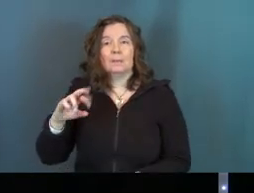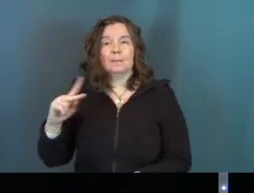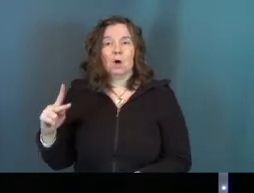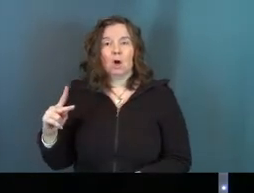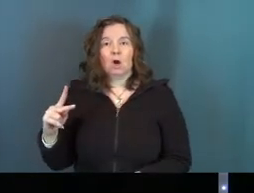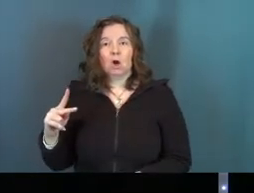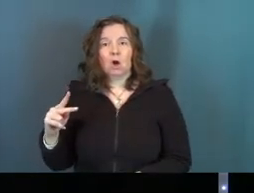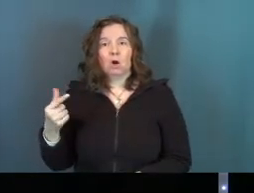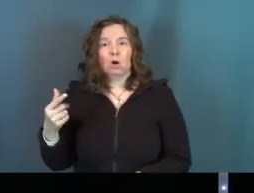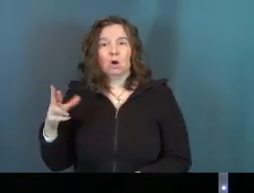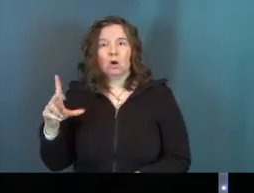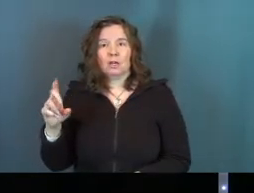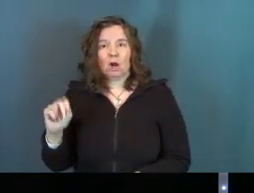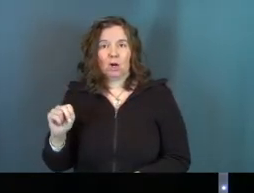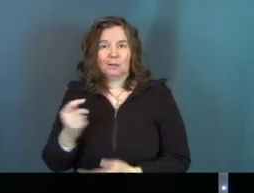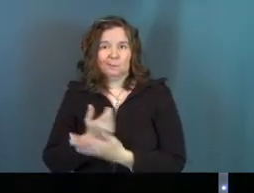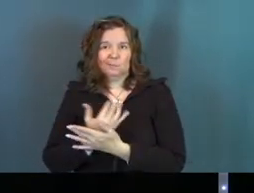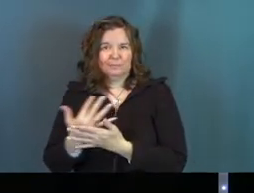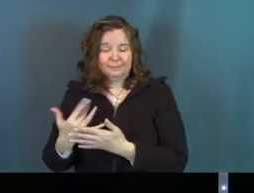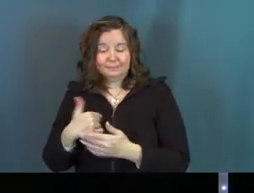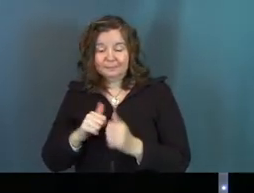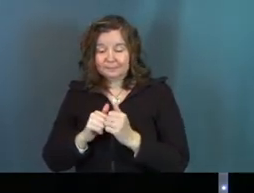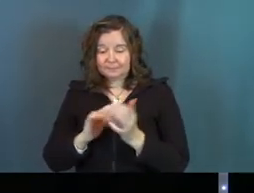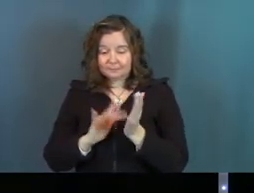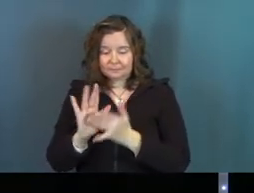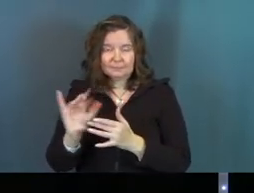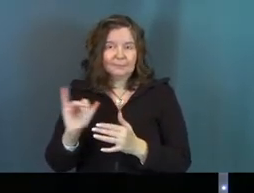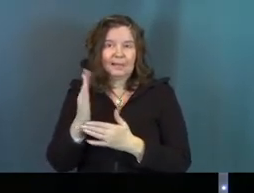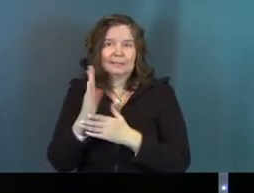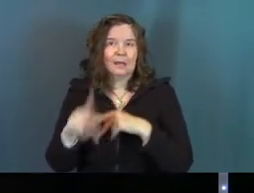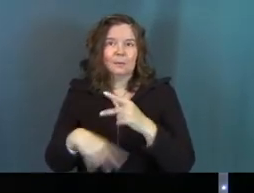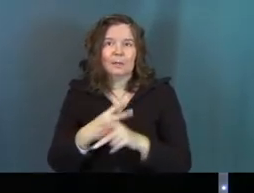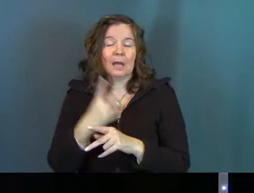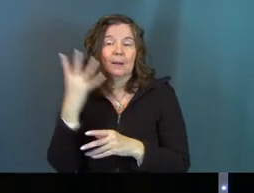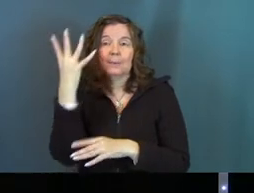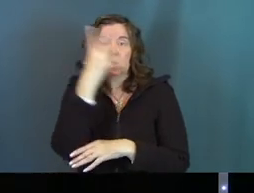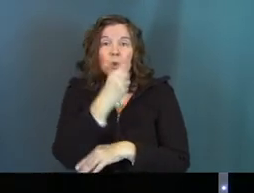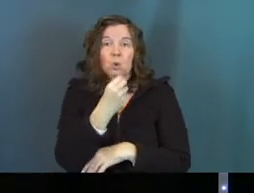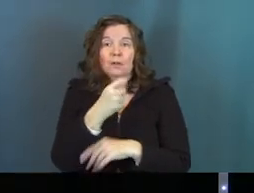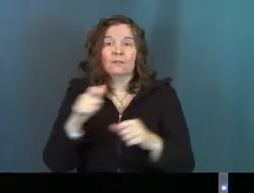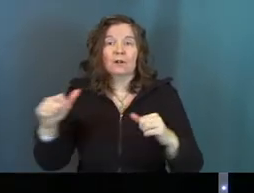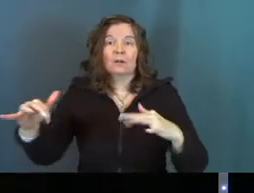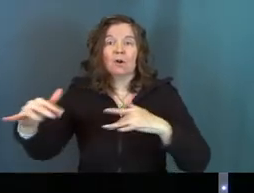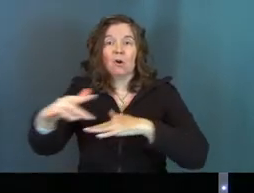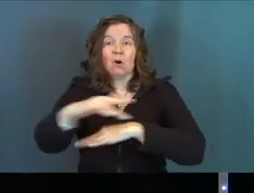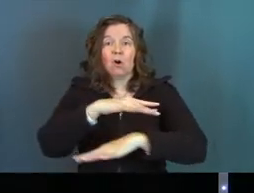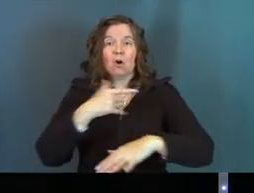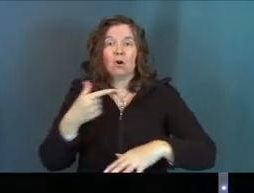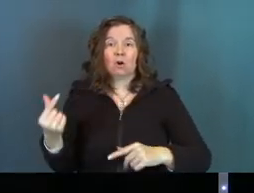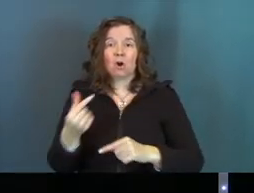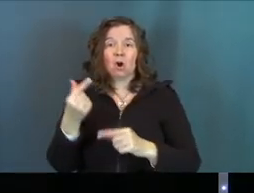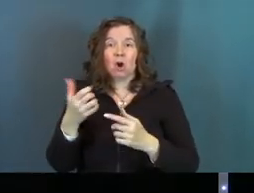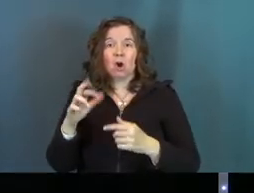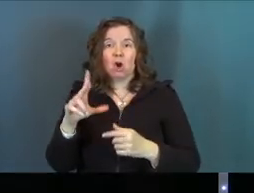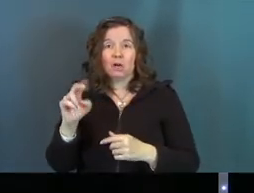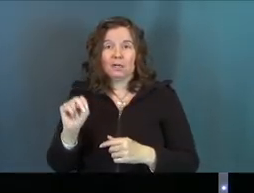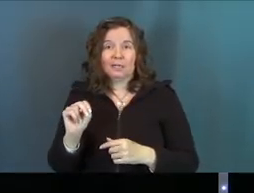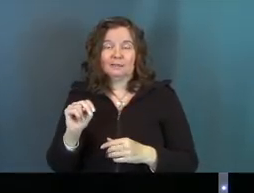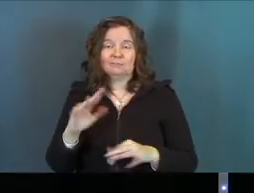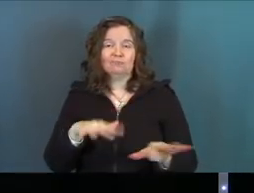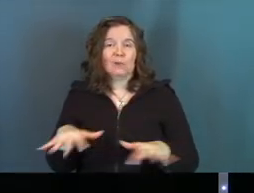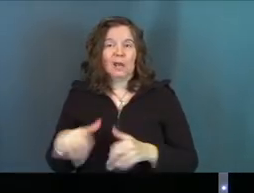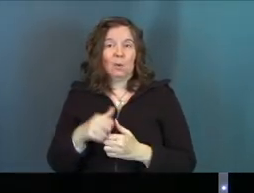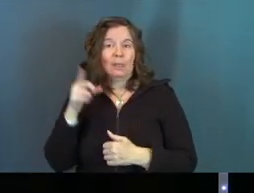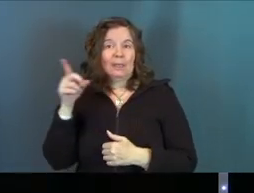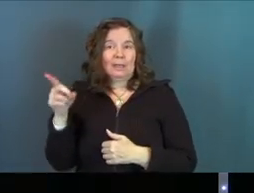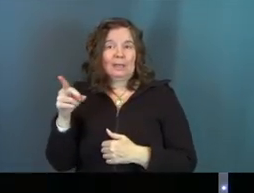a garden. Okay, so we'll be with Jesus in like some kind of beautiful garden type deal, hanging out completely